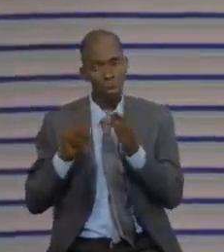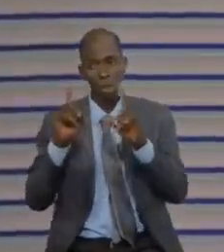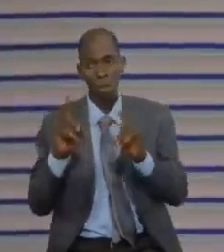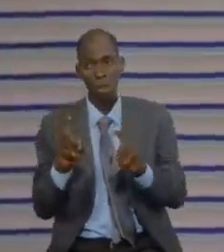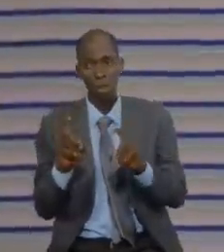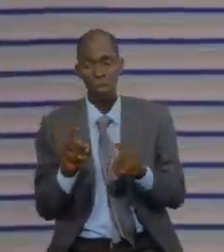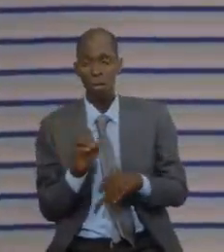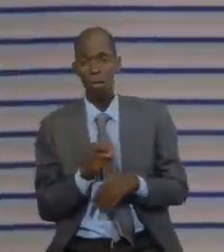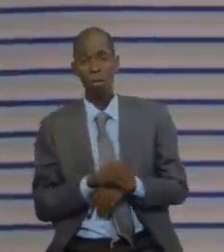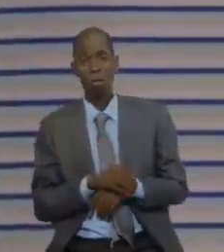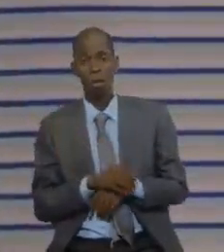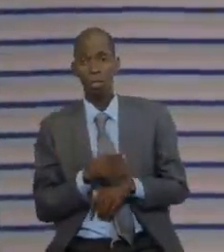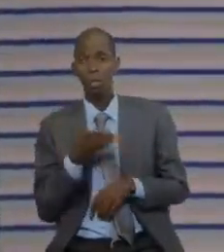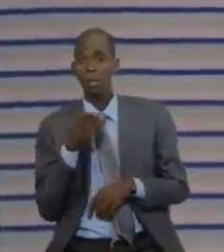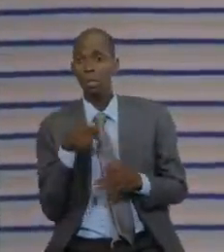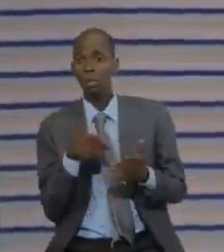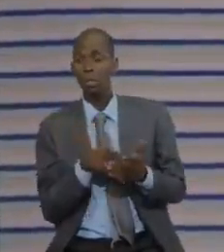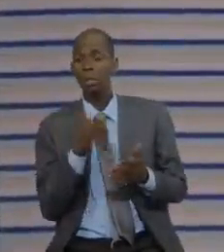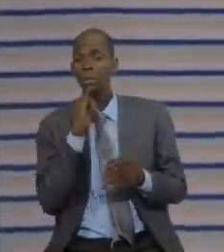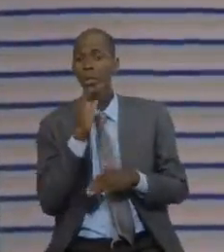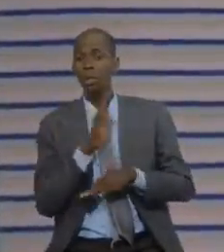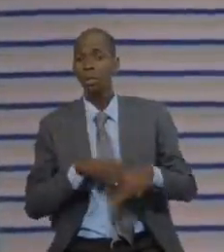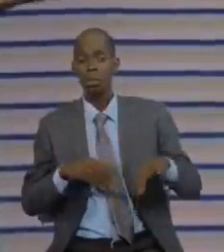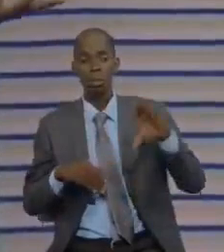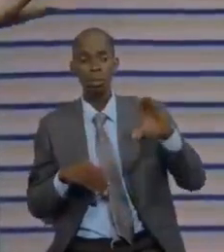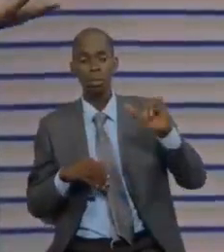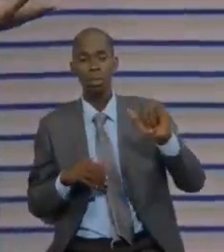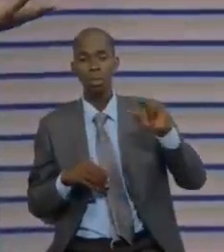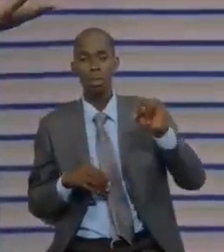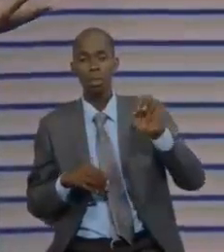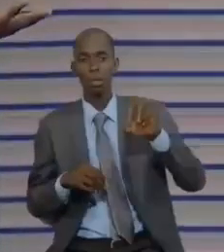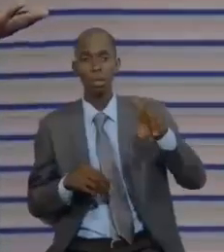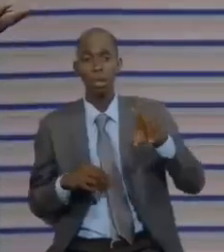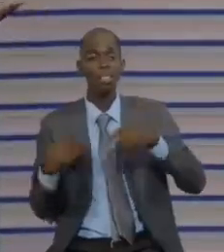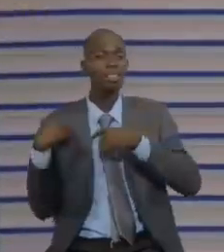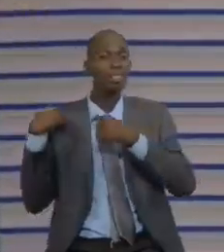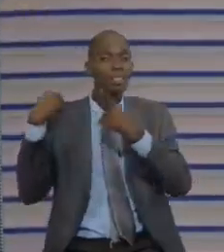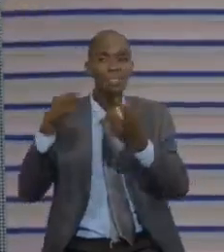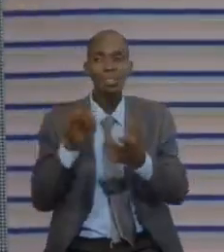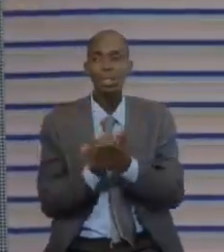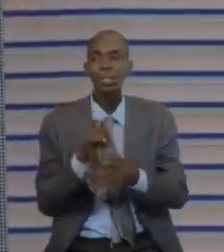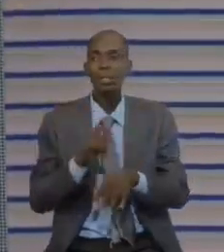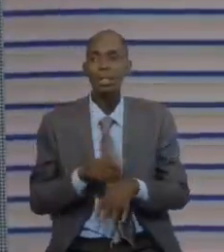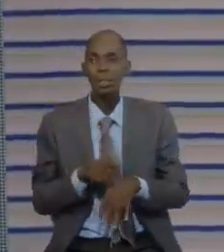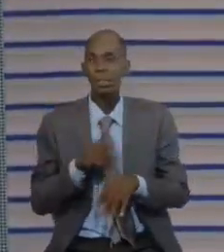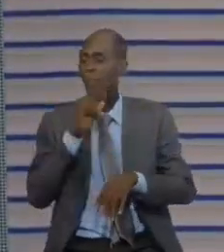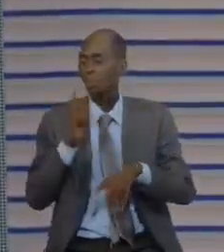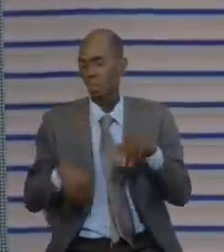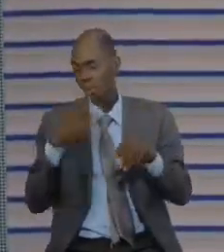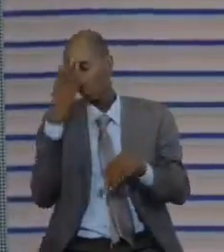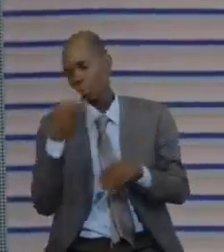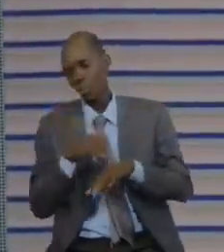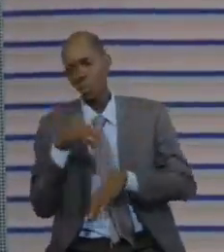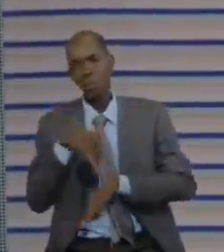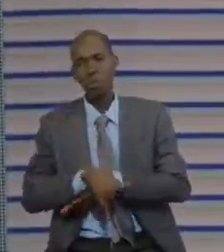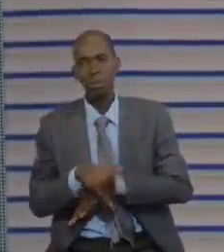they say this is cancer. And since that time, you couldn't sleep at night.